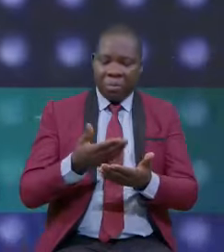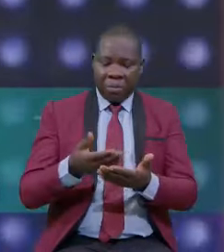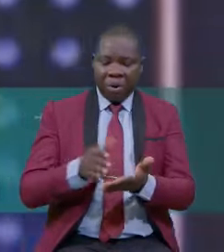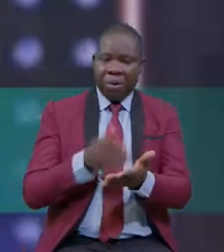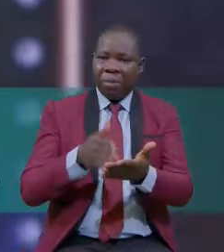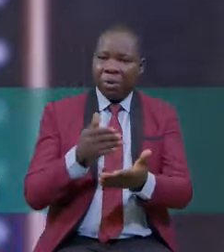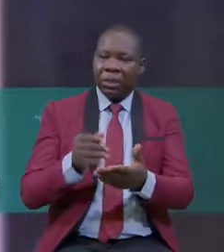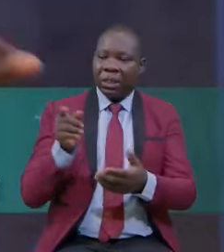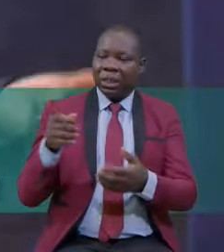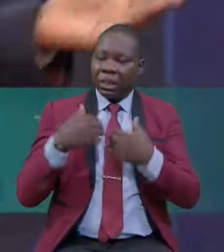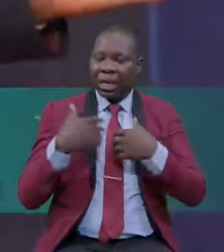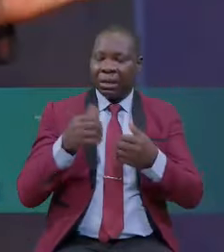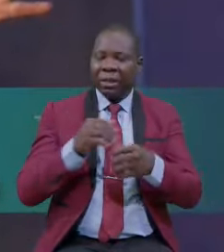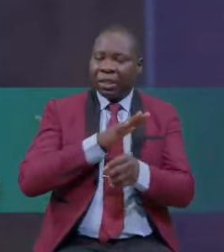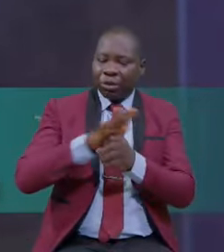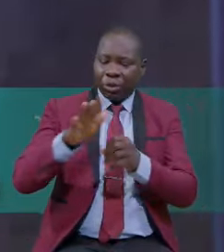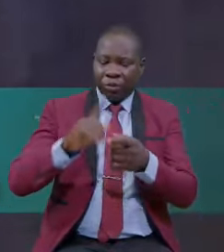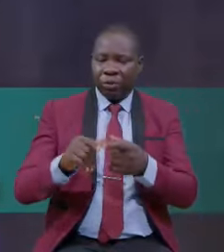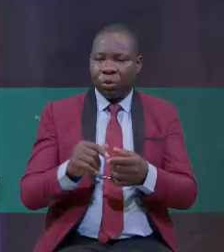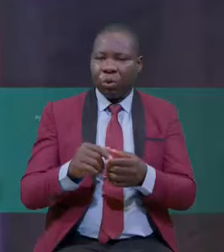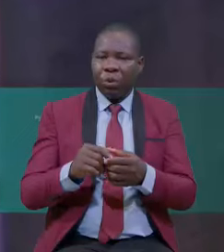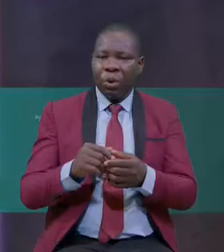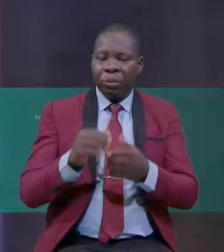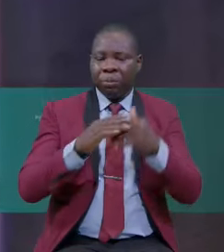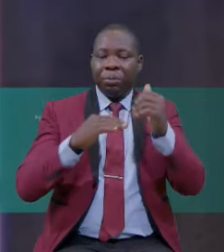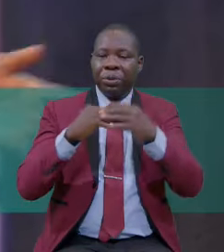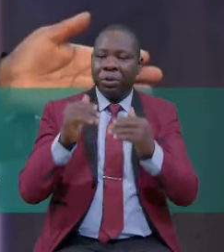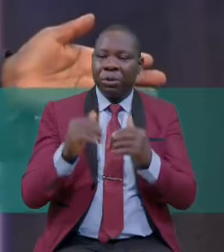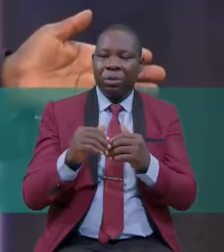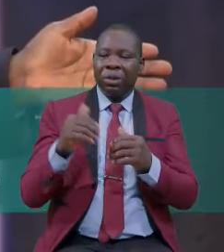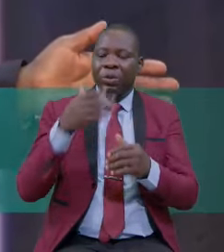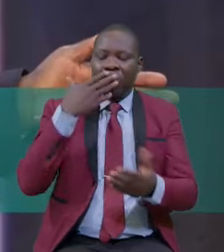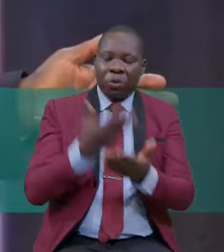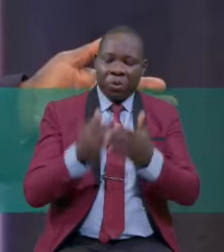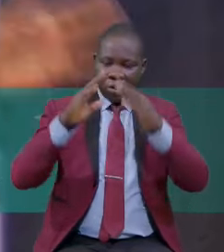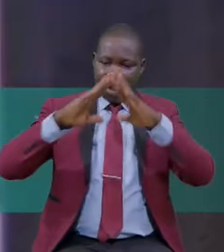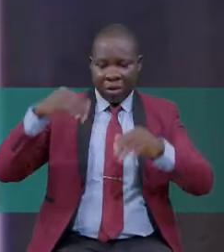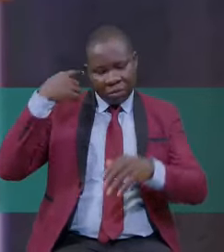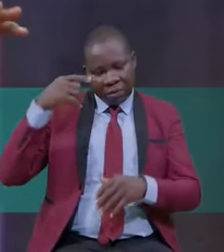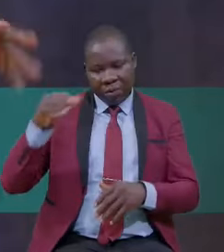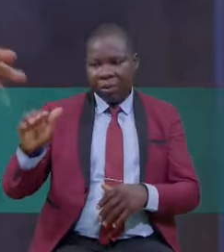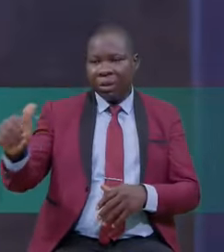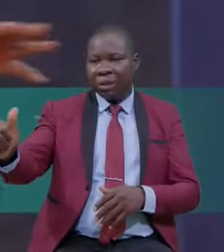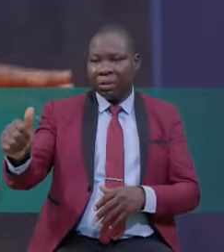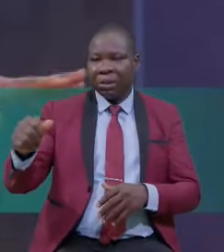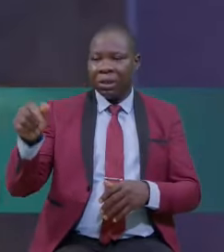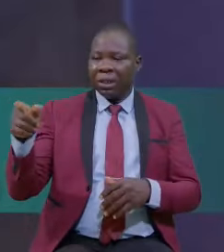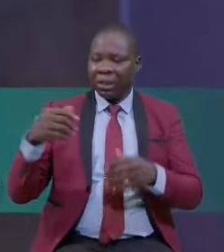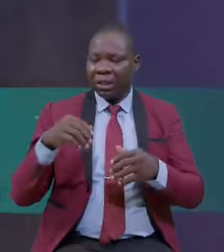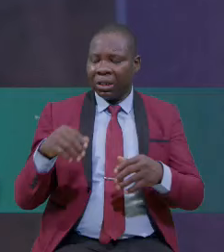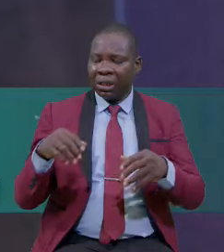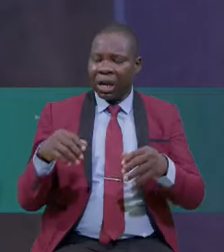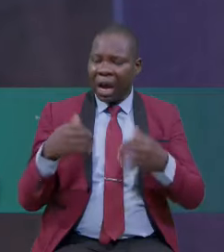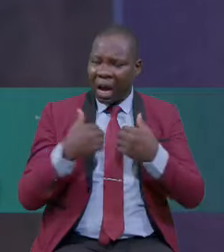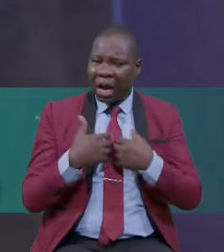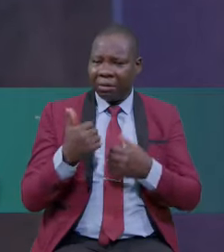had enough. He studied and studied. He had servants. He had everything. He even had a dog that, you know, will bark